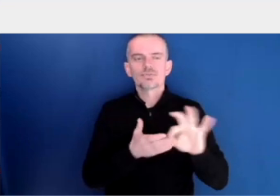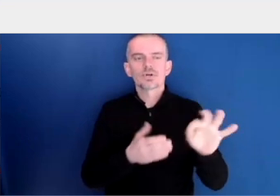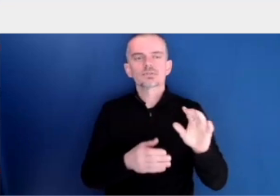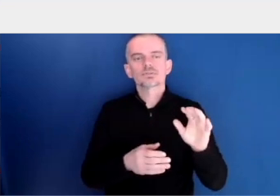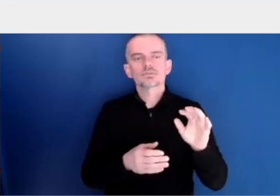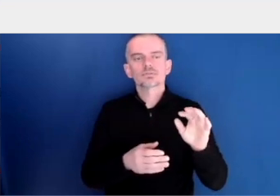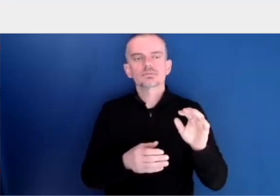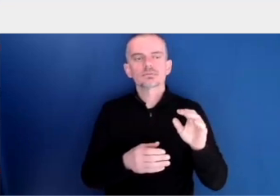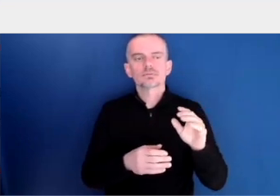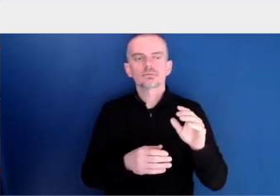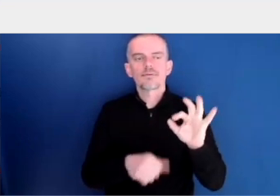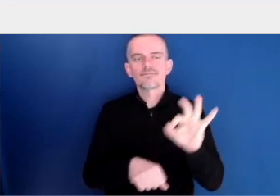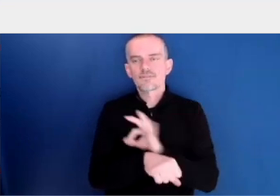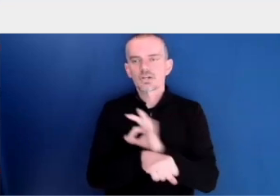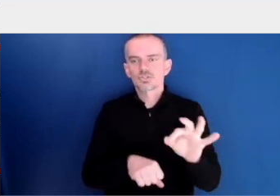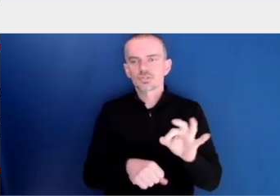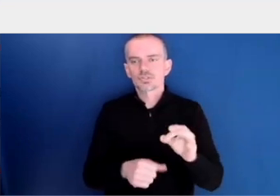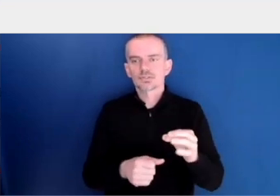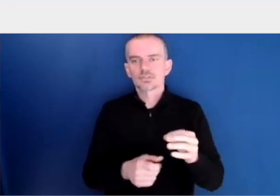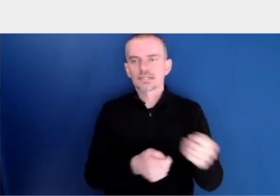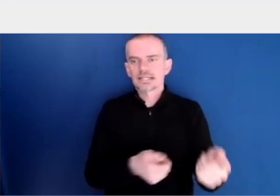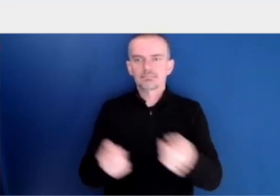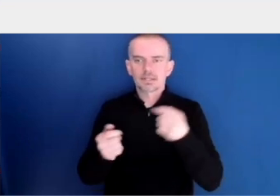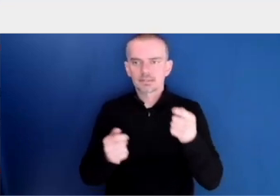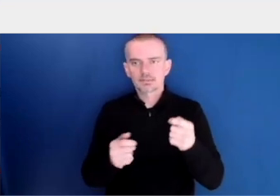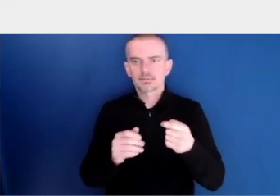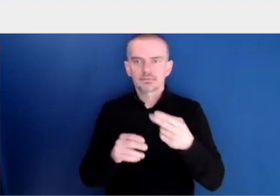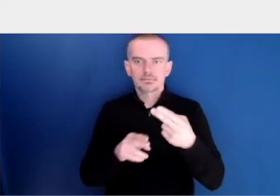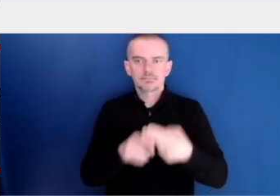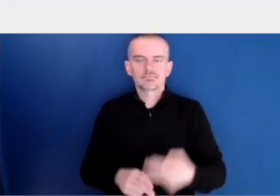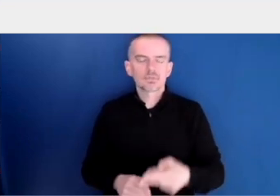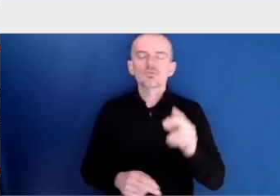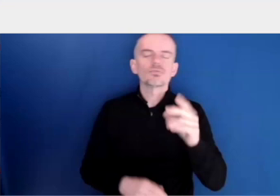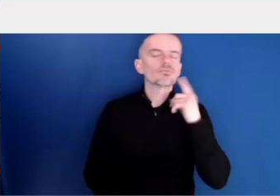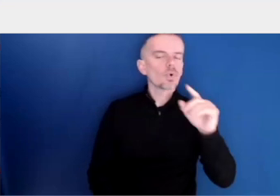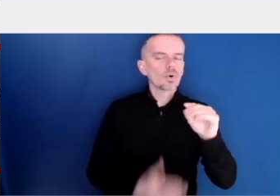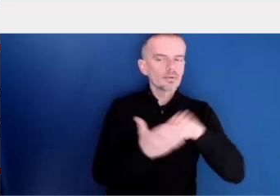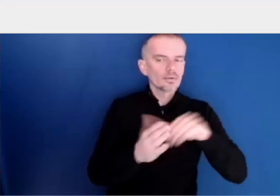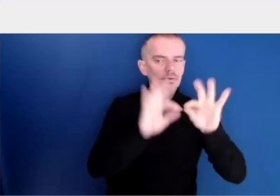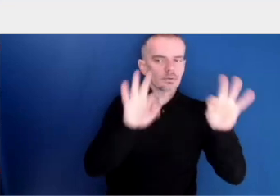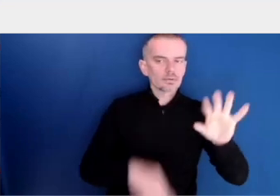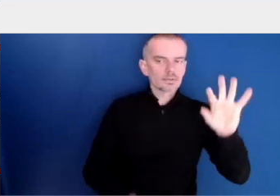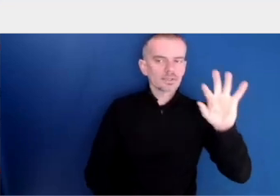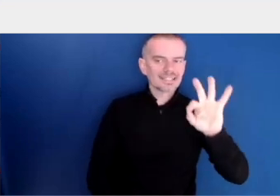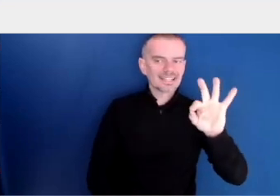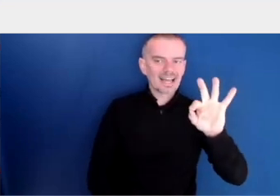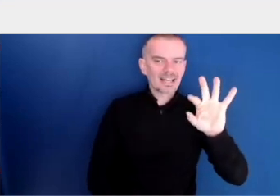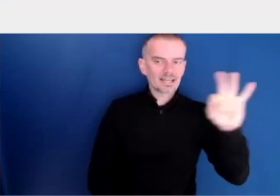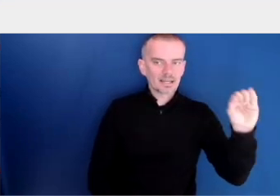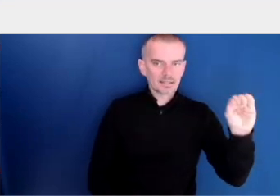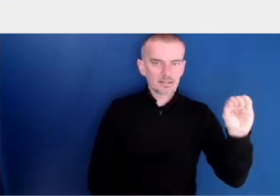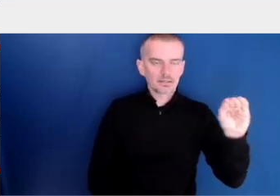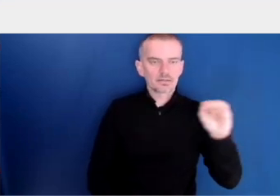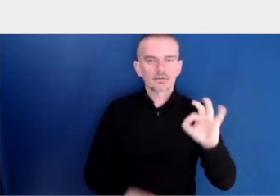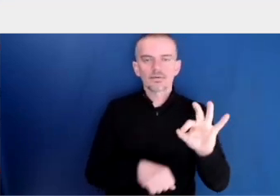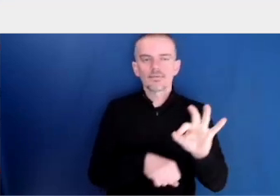functional expenses, this is for when you're filling out your 990, you have to fill out your statement of functional expenses, and it breaks your costs